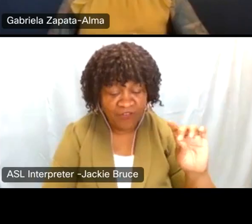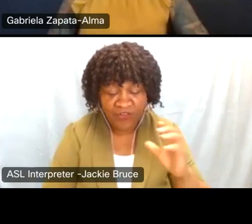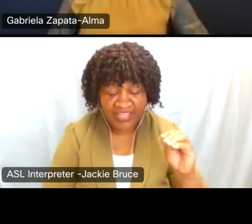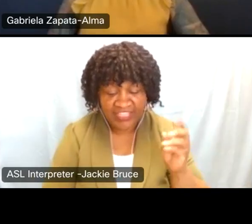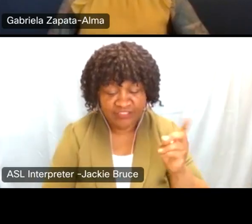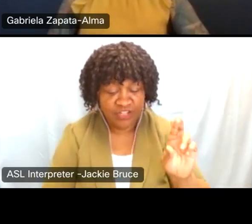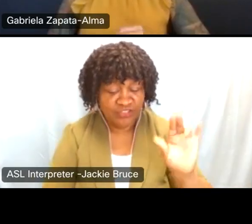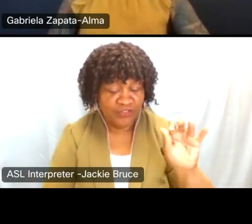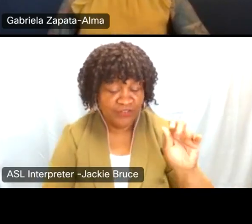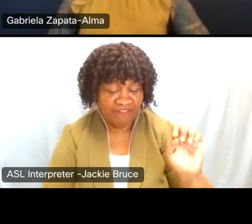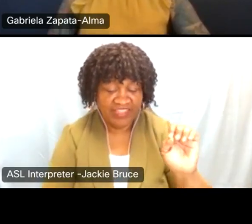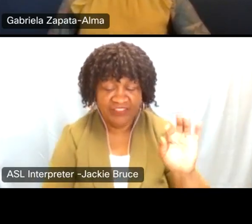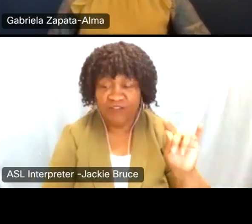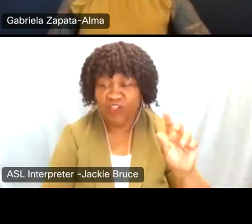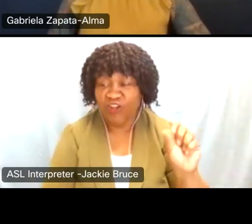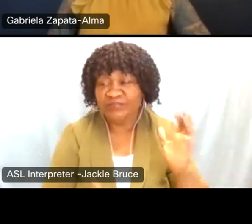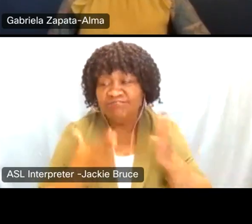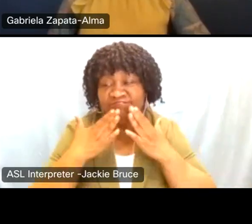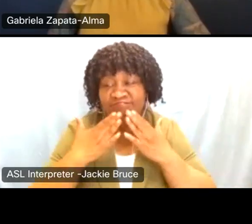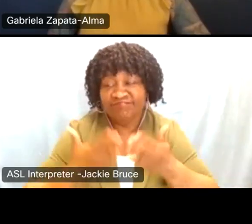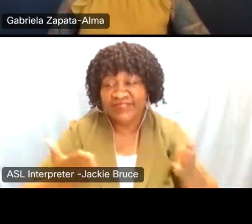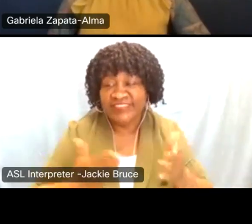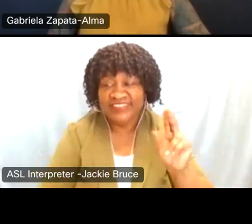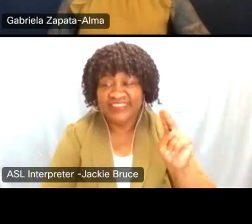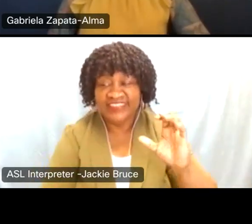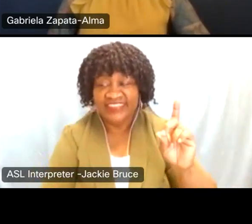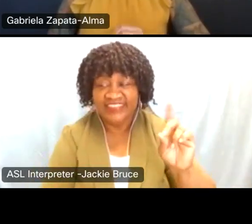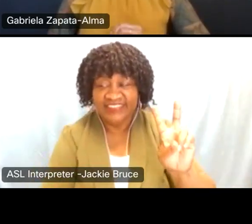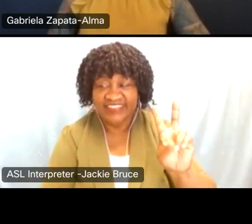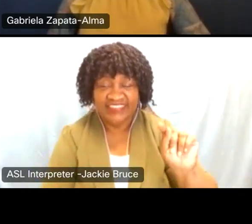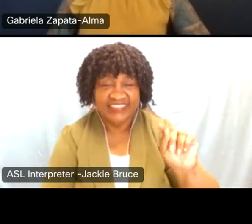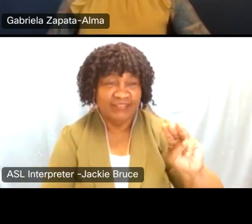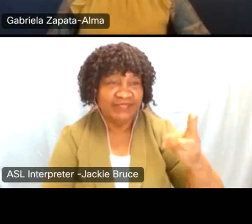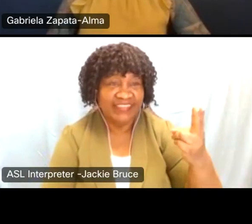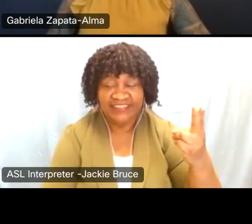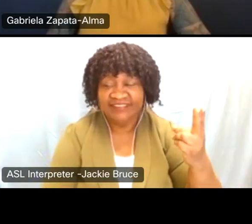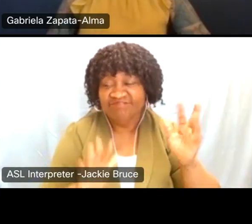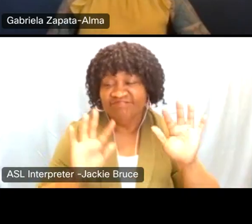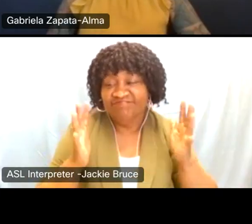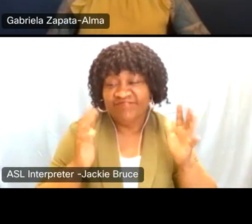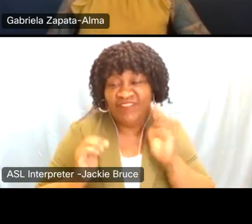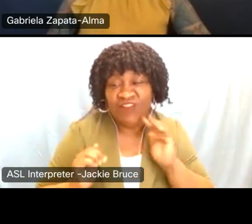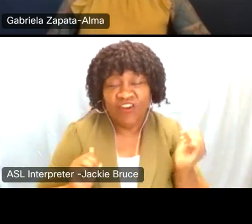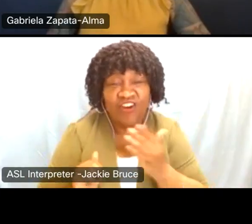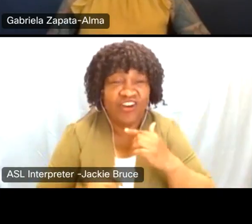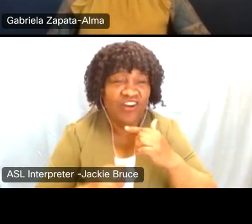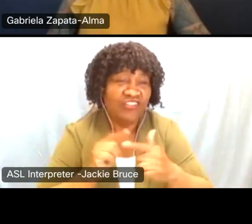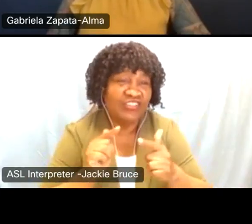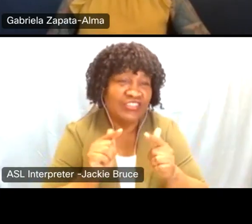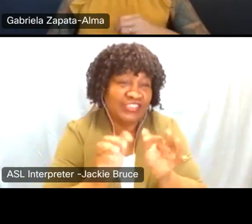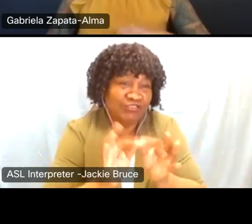team at the National Center on Domestic Violence, Trauma, and Mental Health, and immense gratitude for all of our